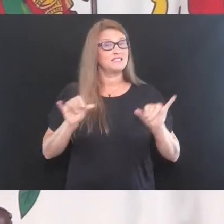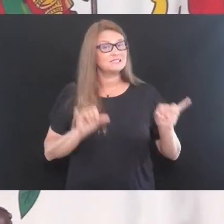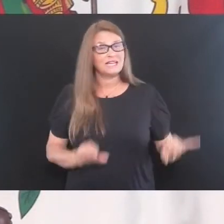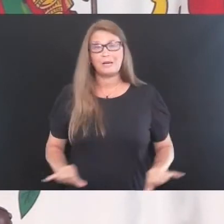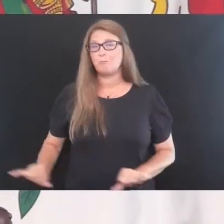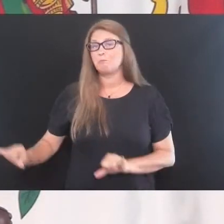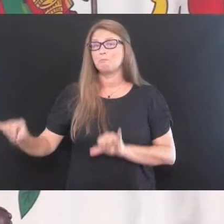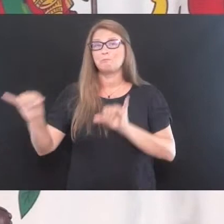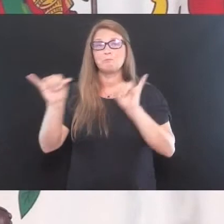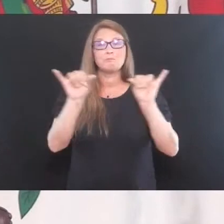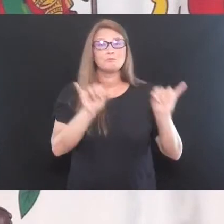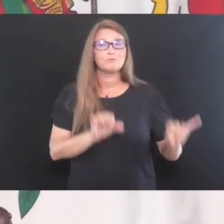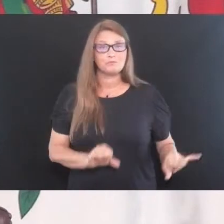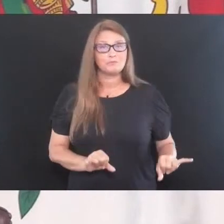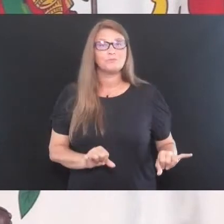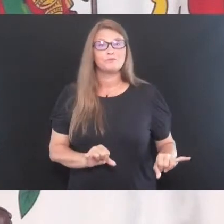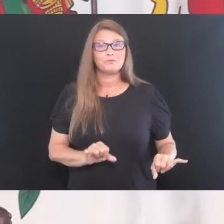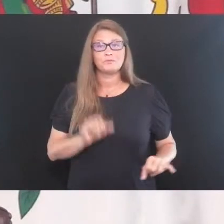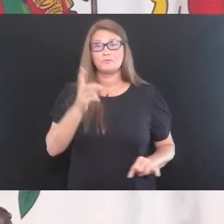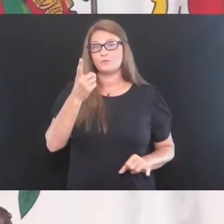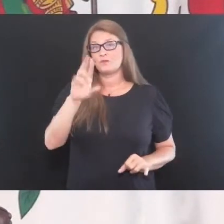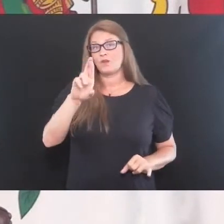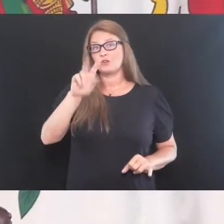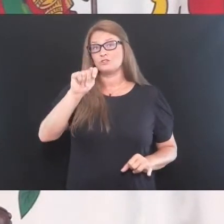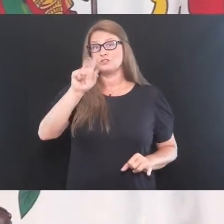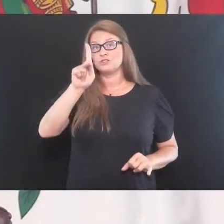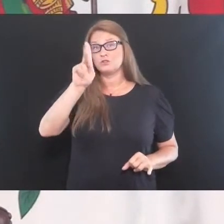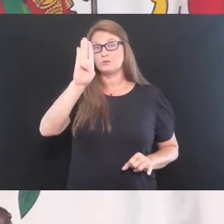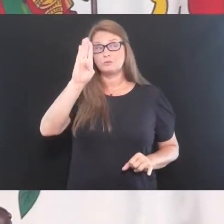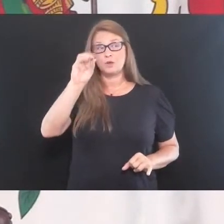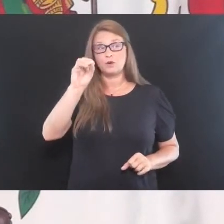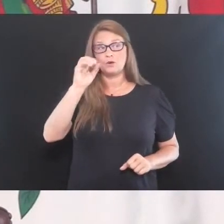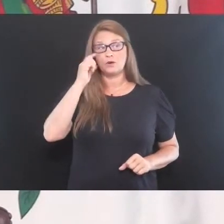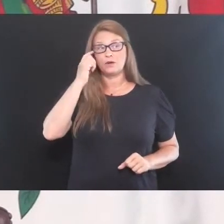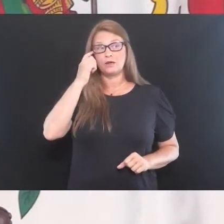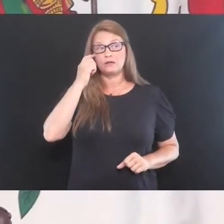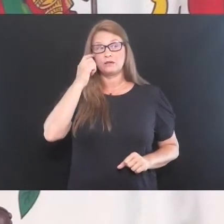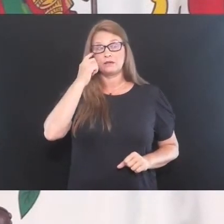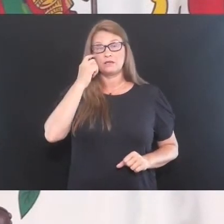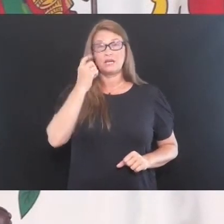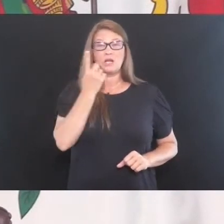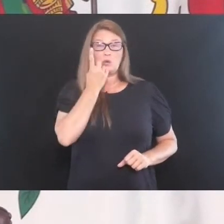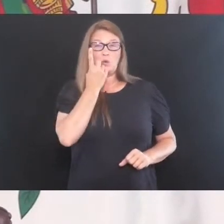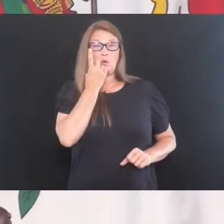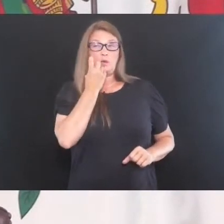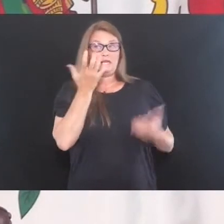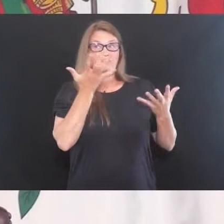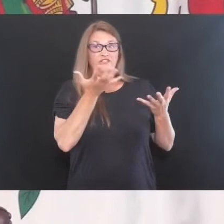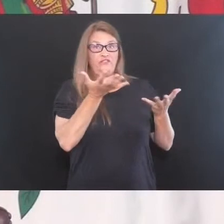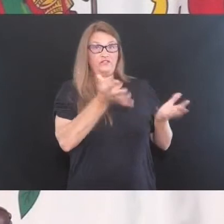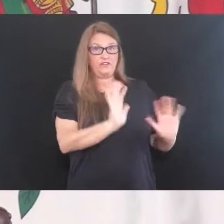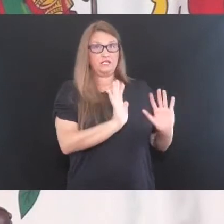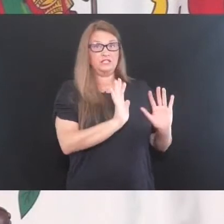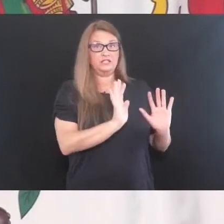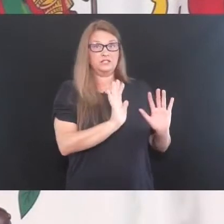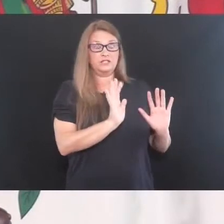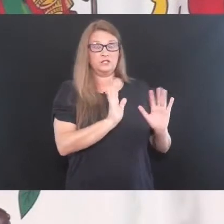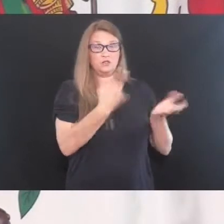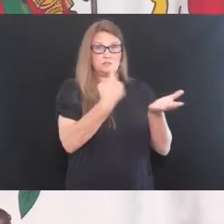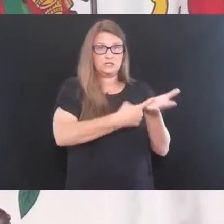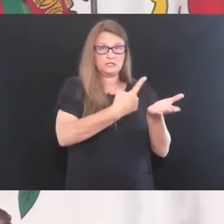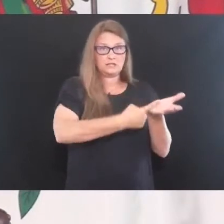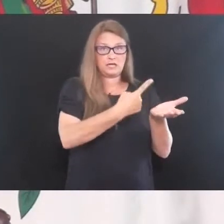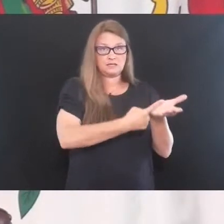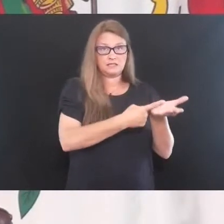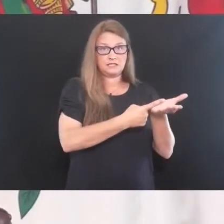same. Dr. Katubo just got through discussing and